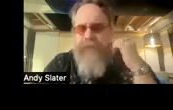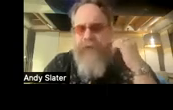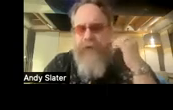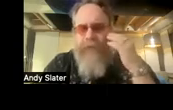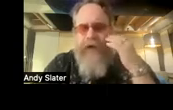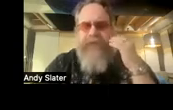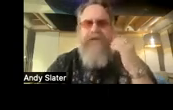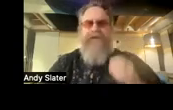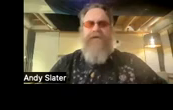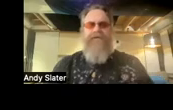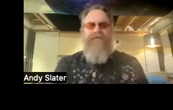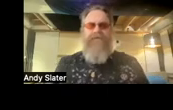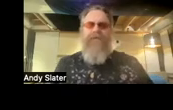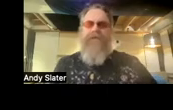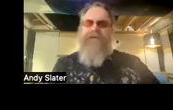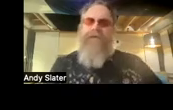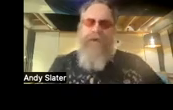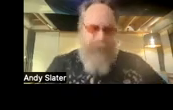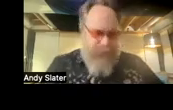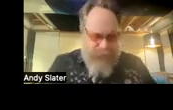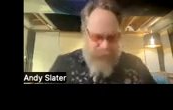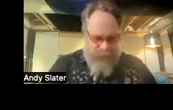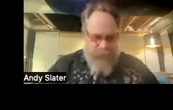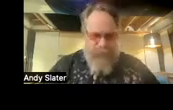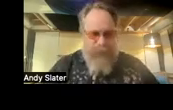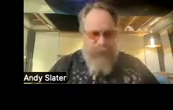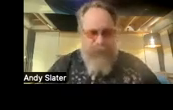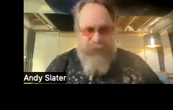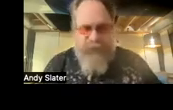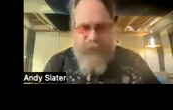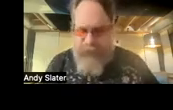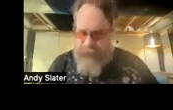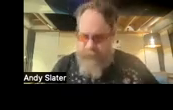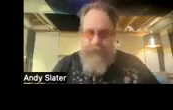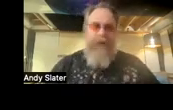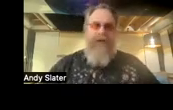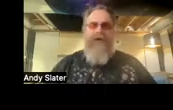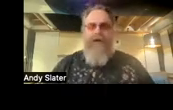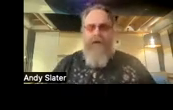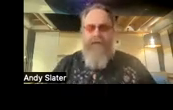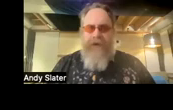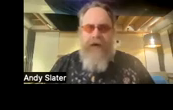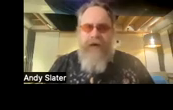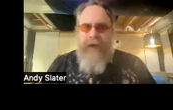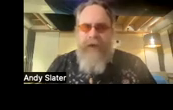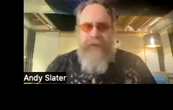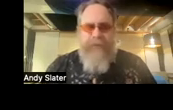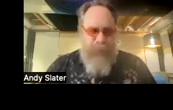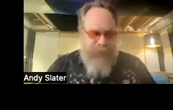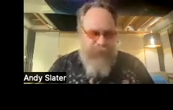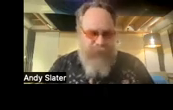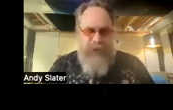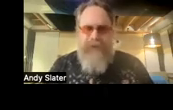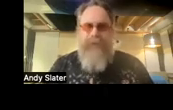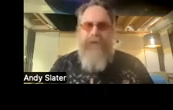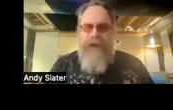often kind of an easy reference point, that sort of thing. And I'm going